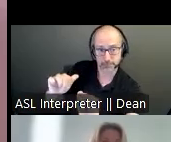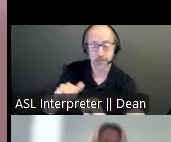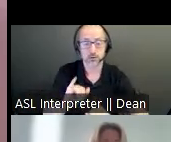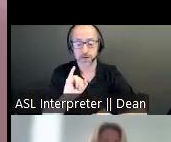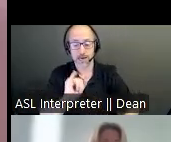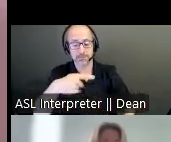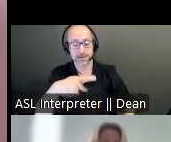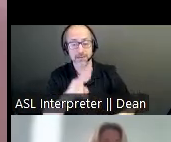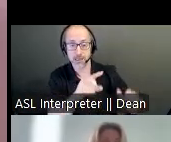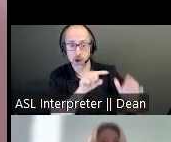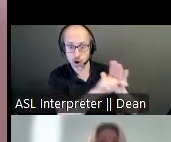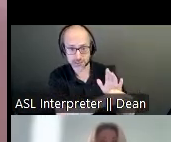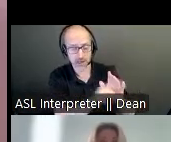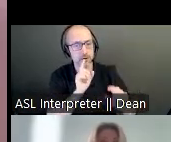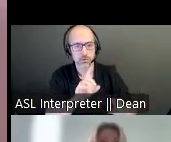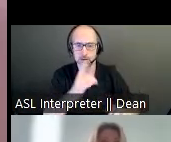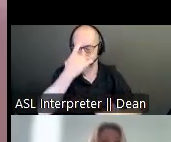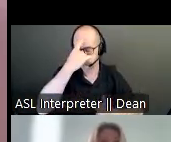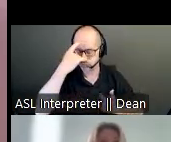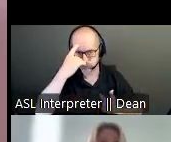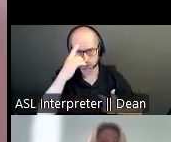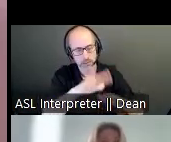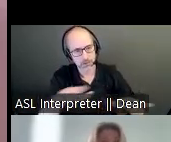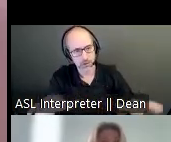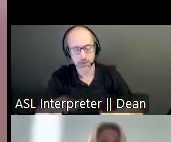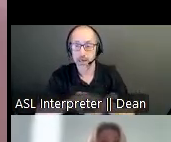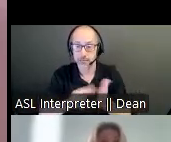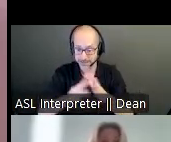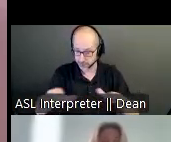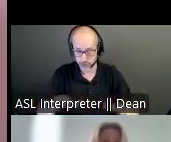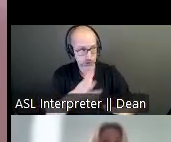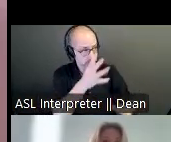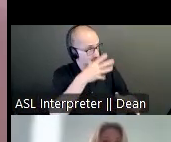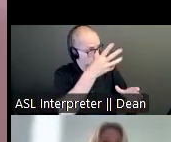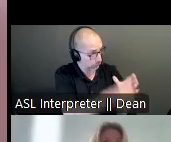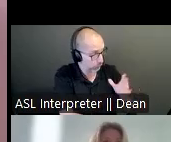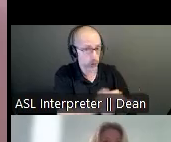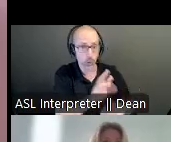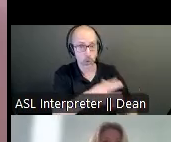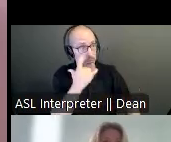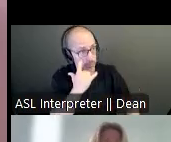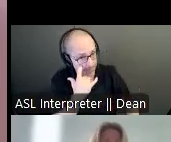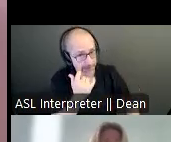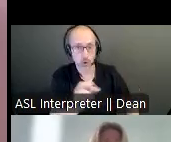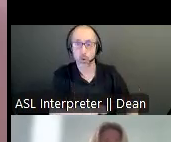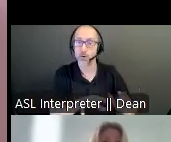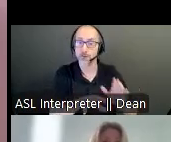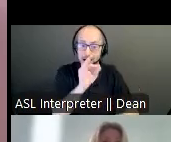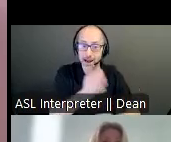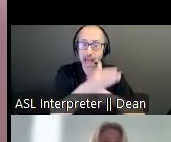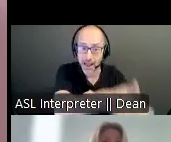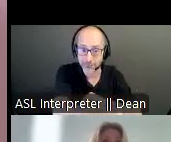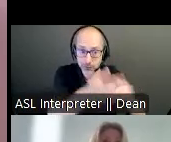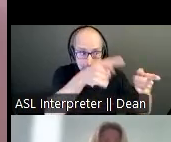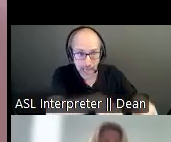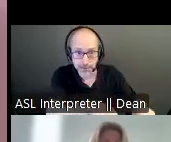on children survivors. Children lose their parents. They're often present at the scene, or they're the ones that find the aftermath and the horror of the crime